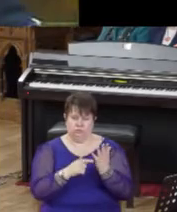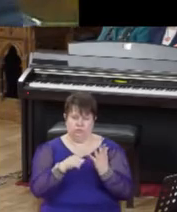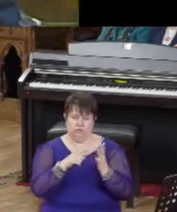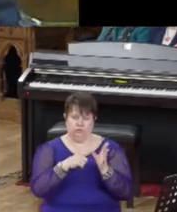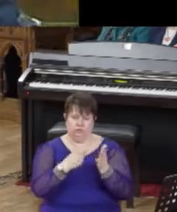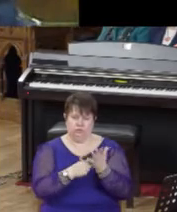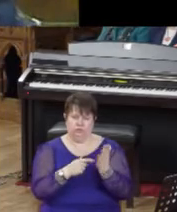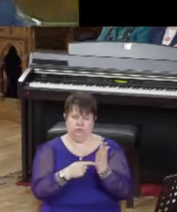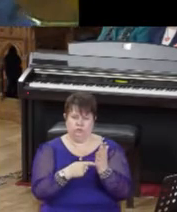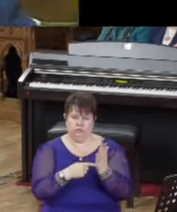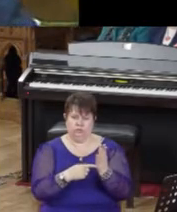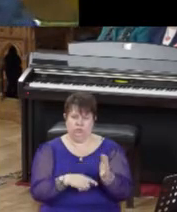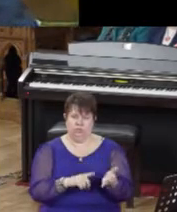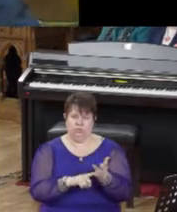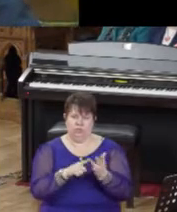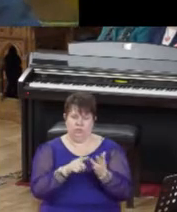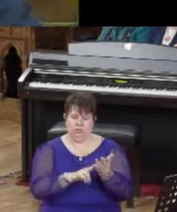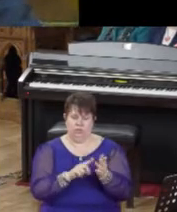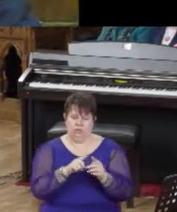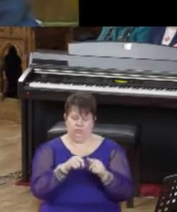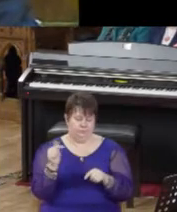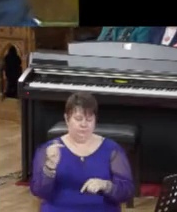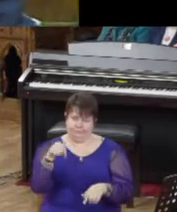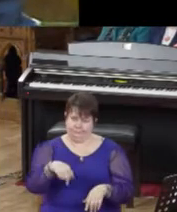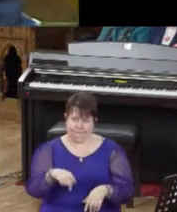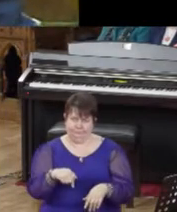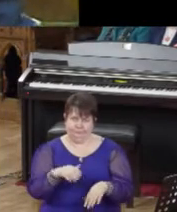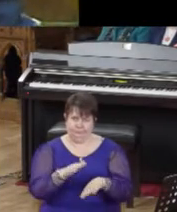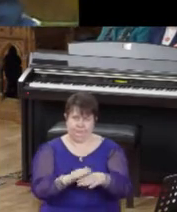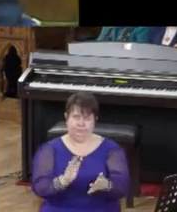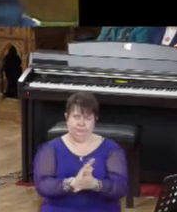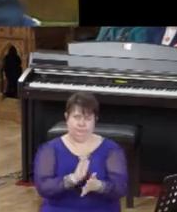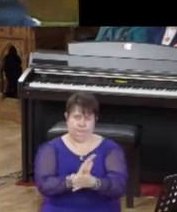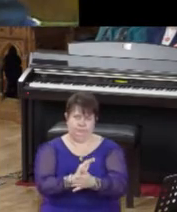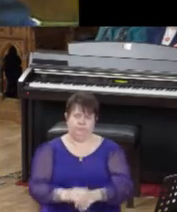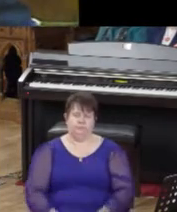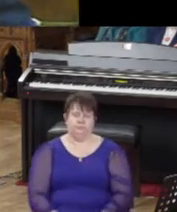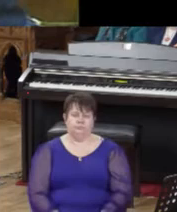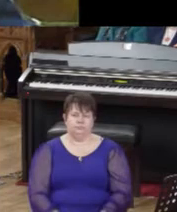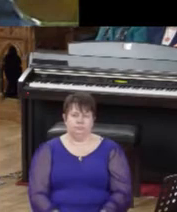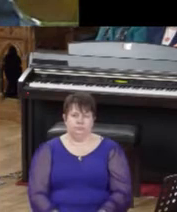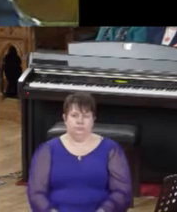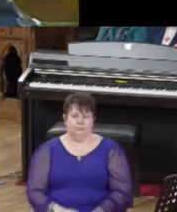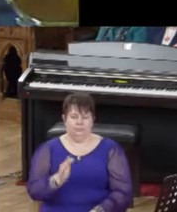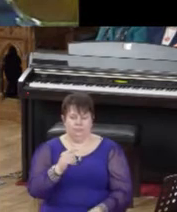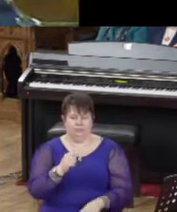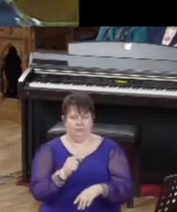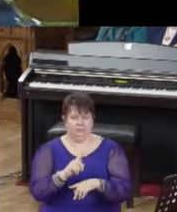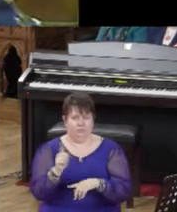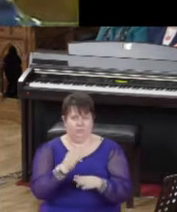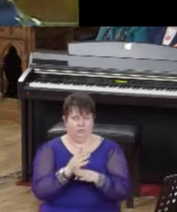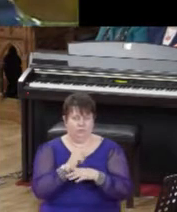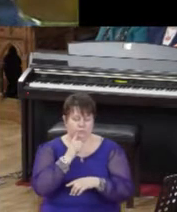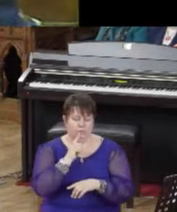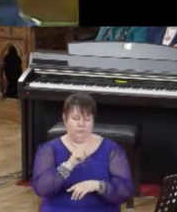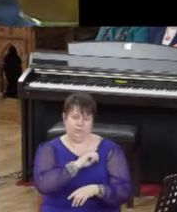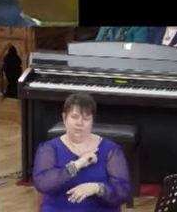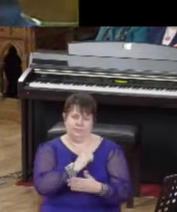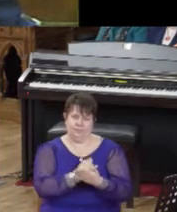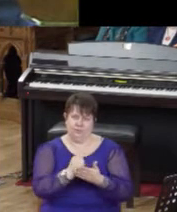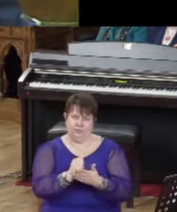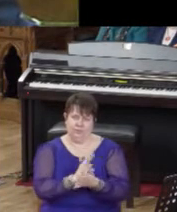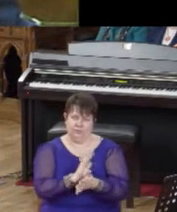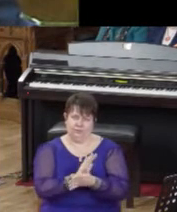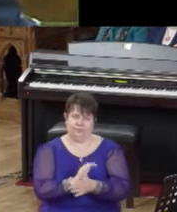This is the last day of his holiday. Although I dare say maybe have a wee bit of time off tomorrow with it being a bank holiday.